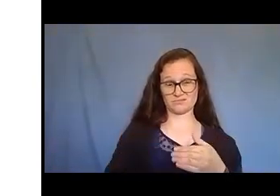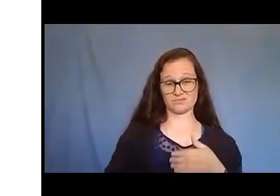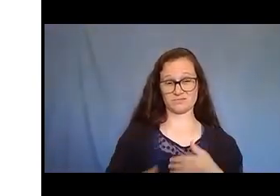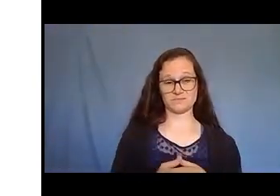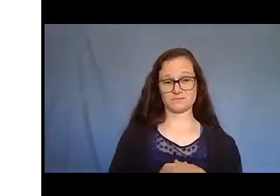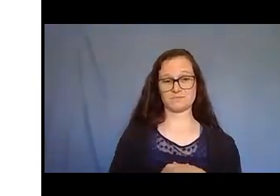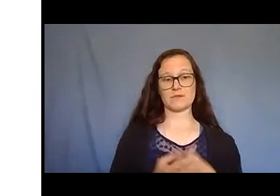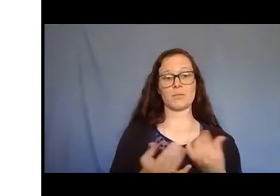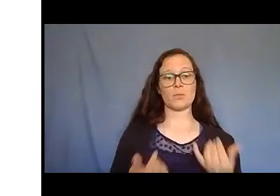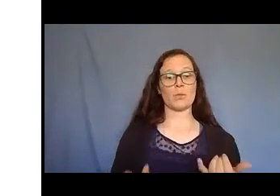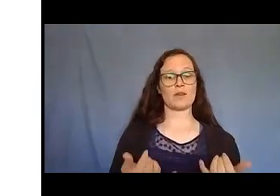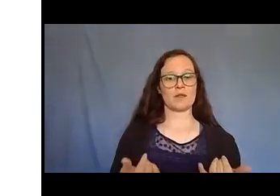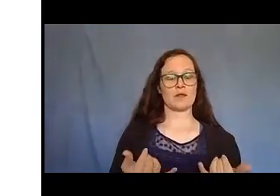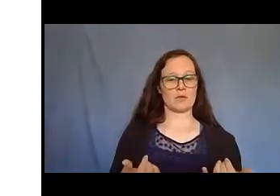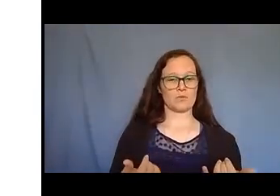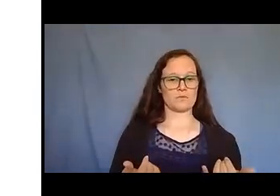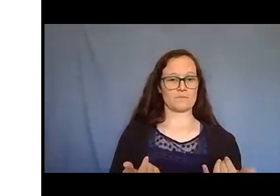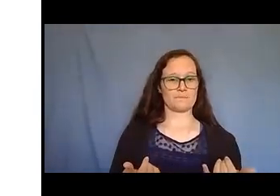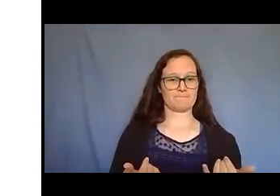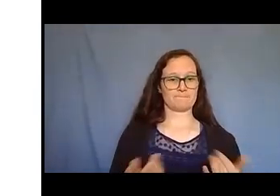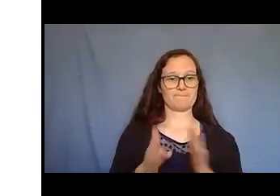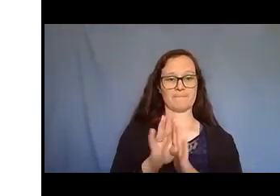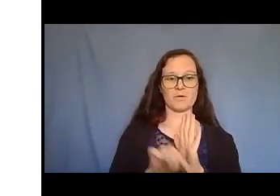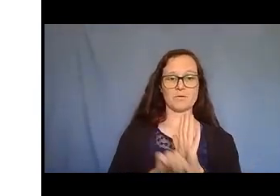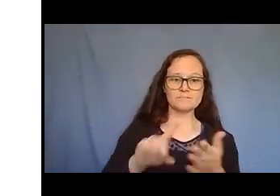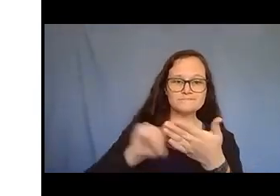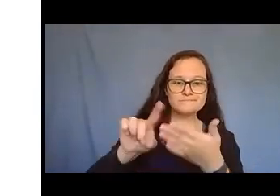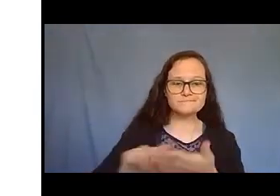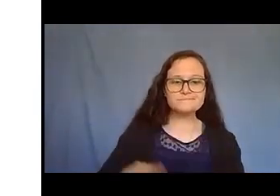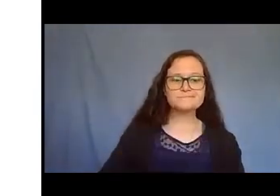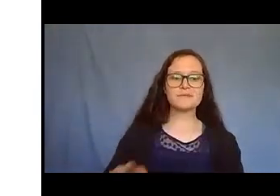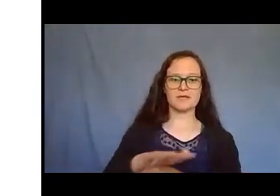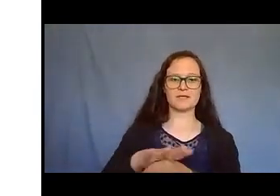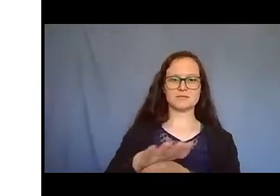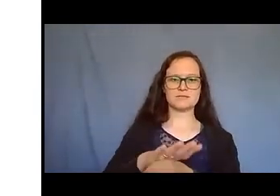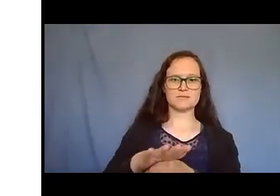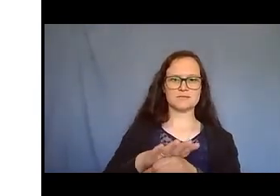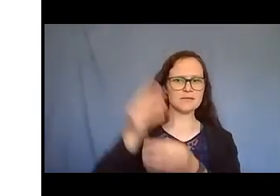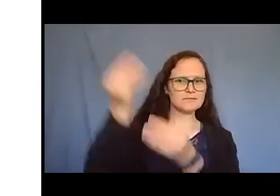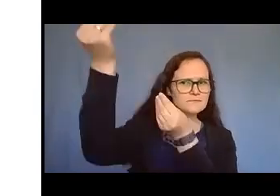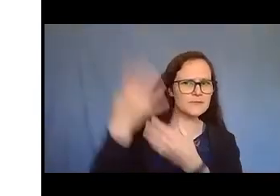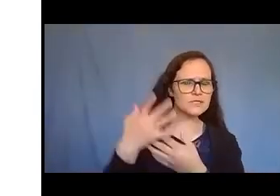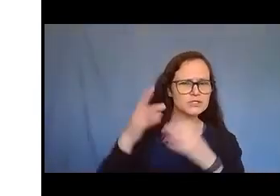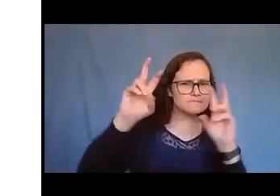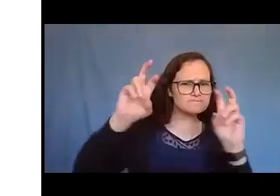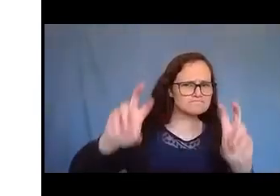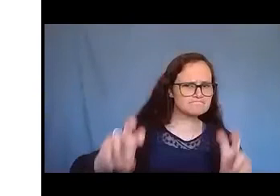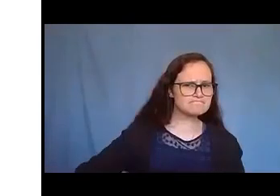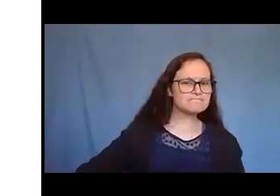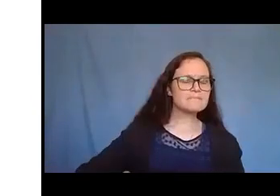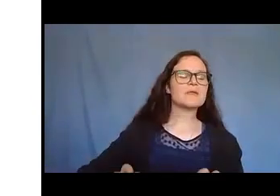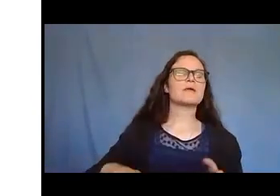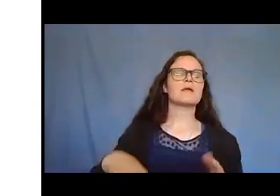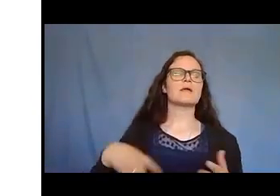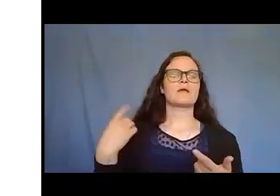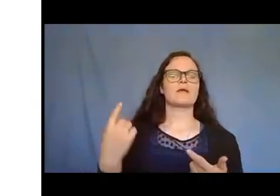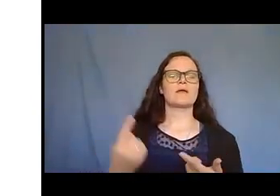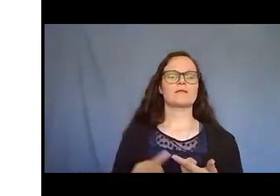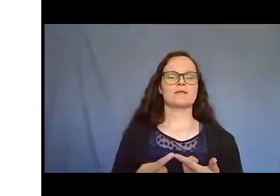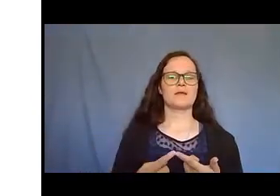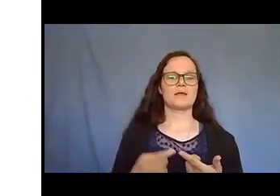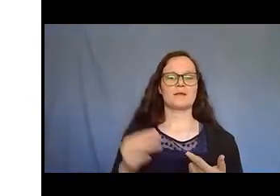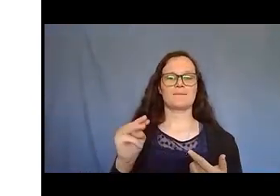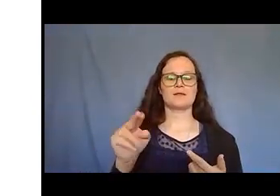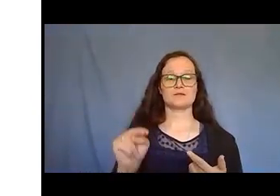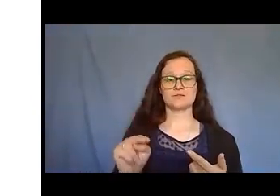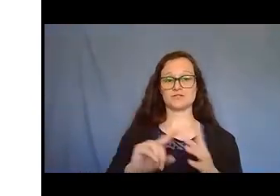right now we're doing background investigation and site reconnaissance, and then the manganese study will officially start